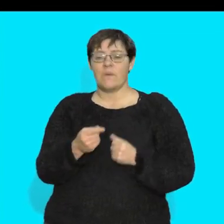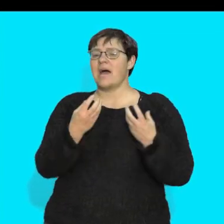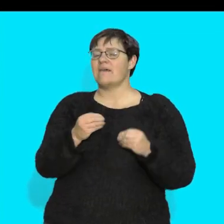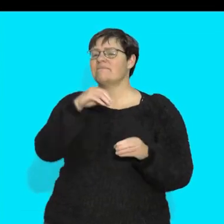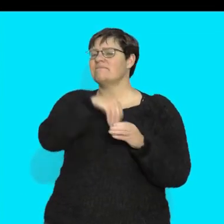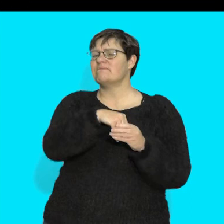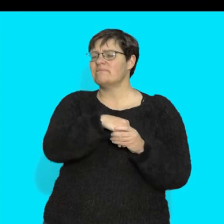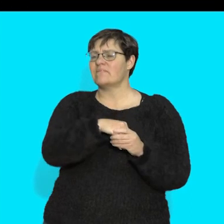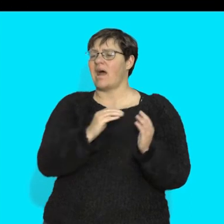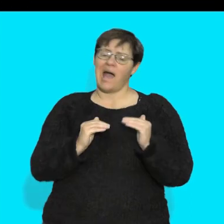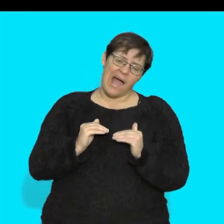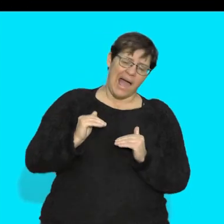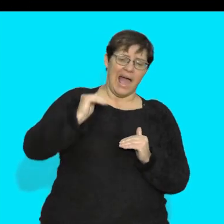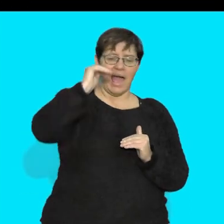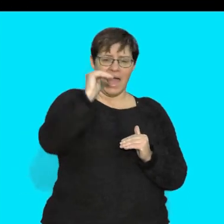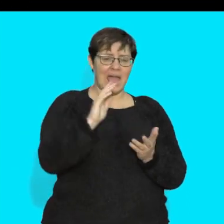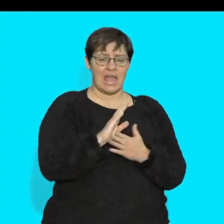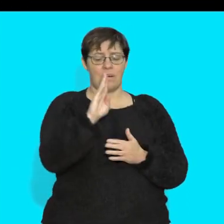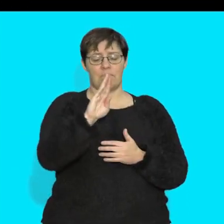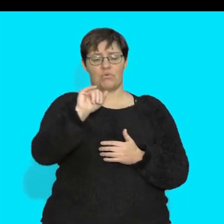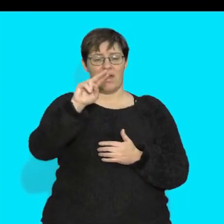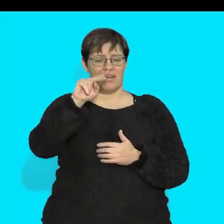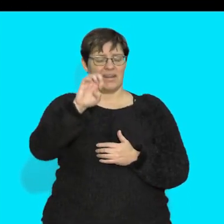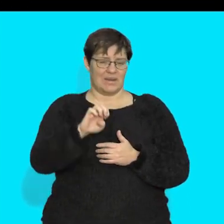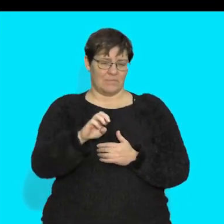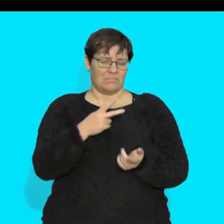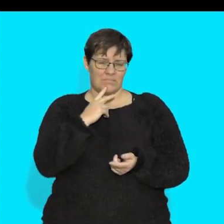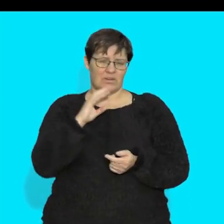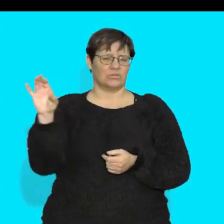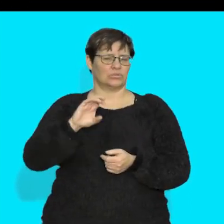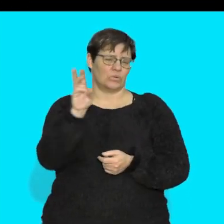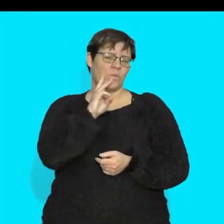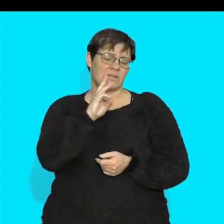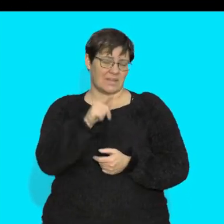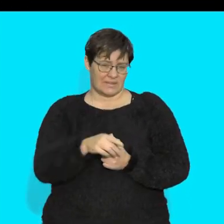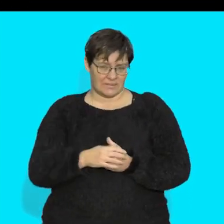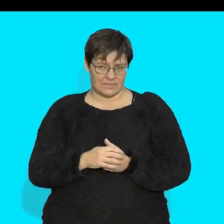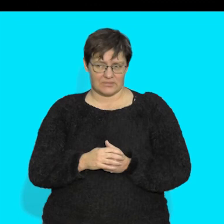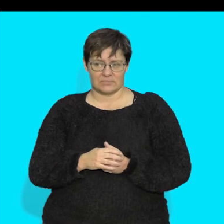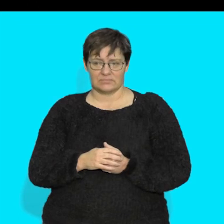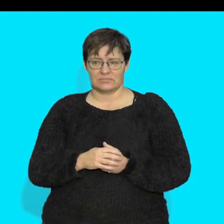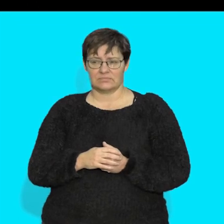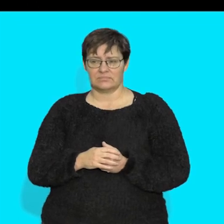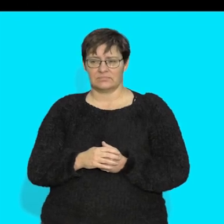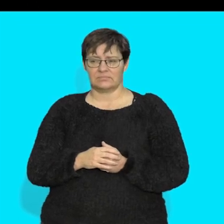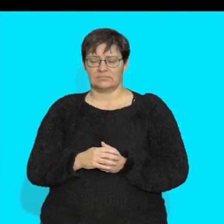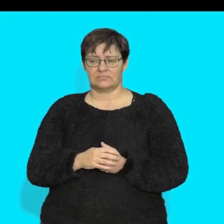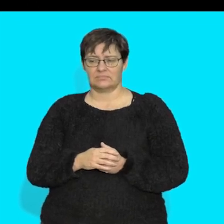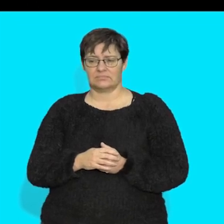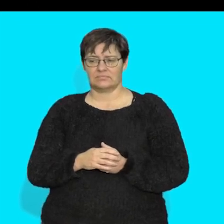high concentration of brine. So that's a high percentage. The concentration of